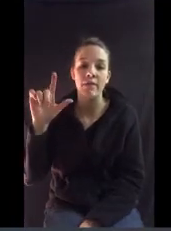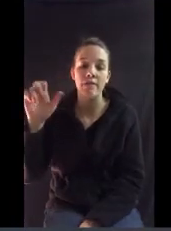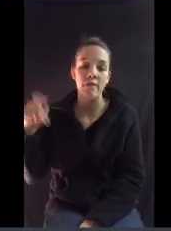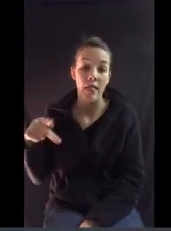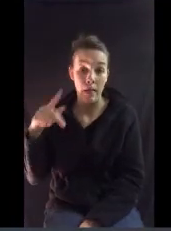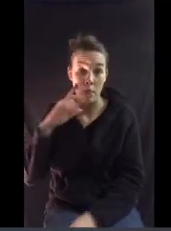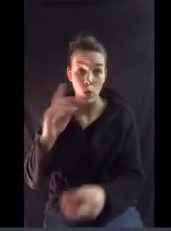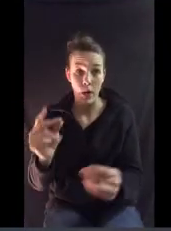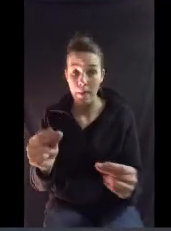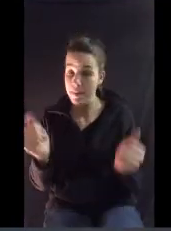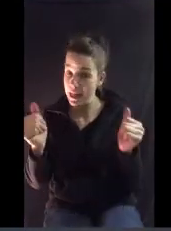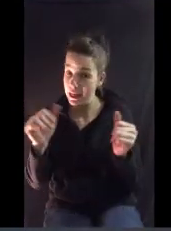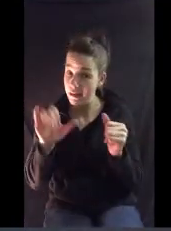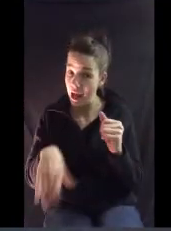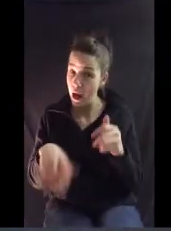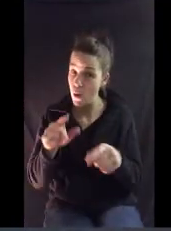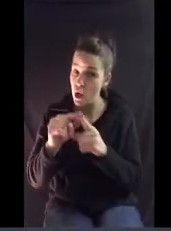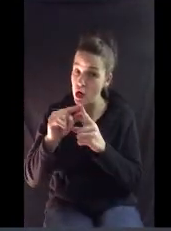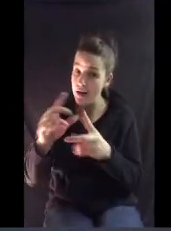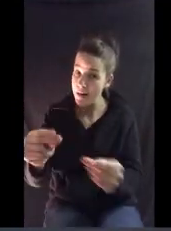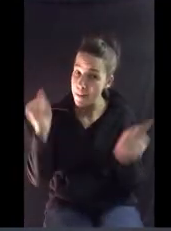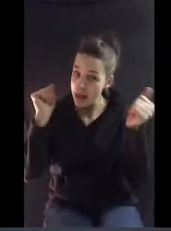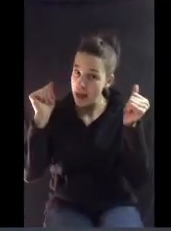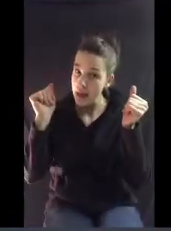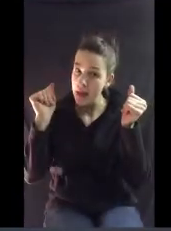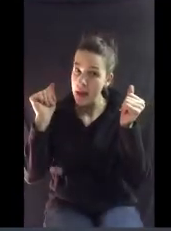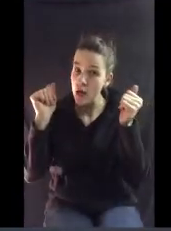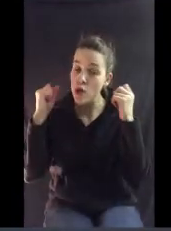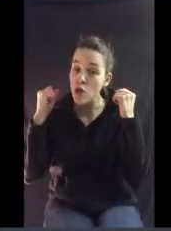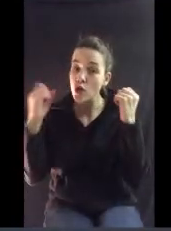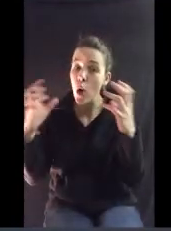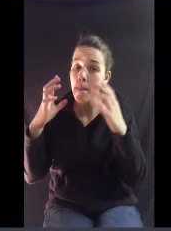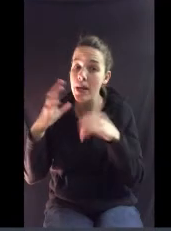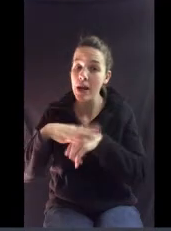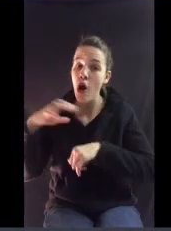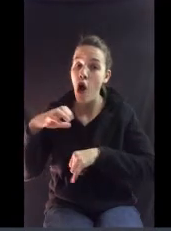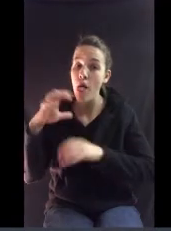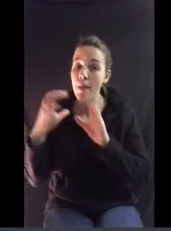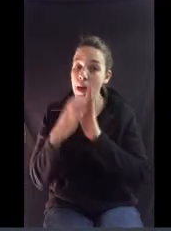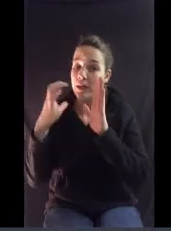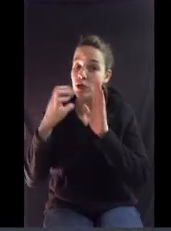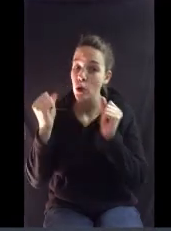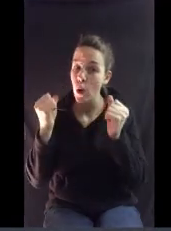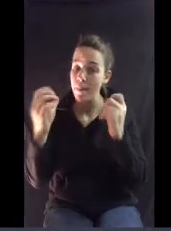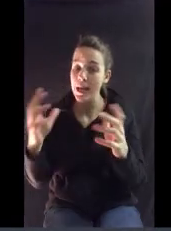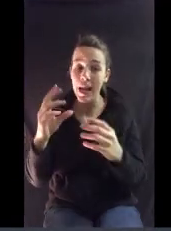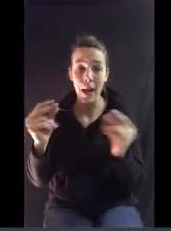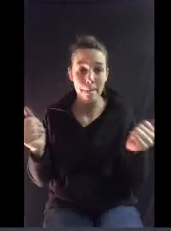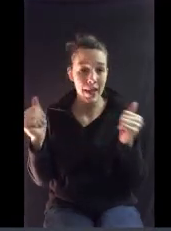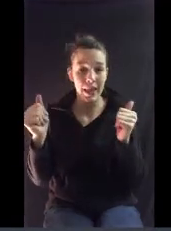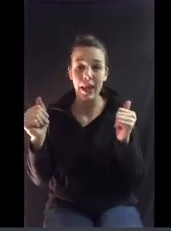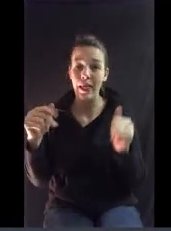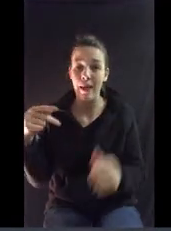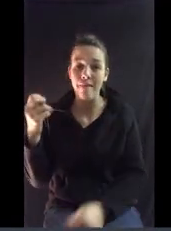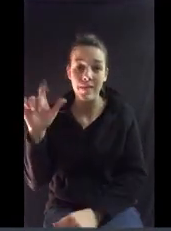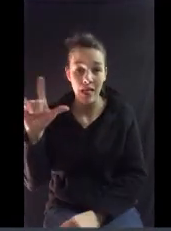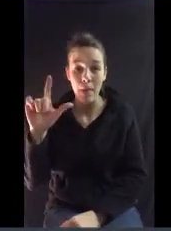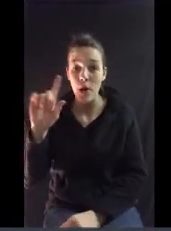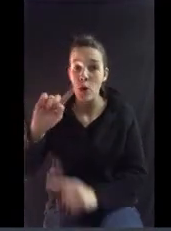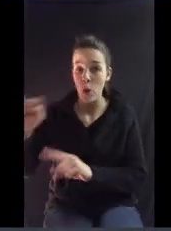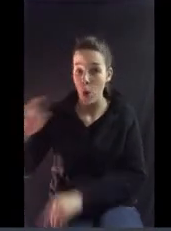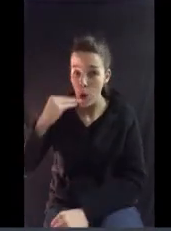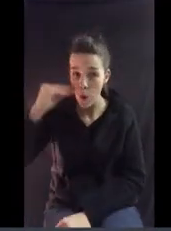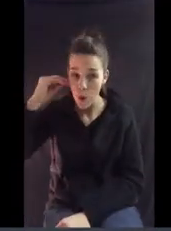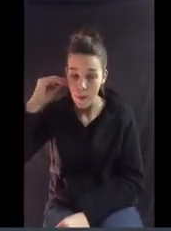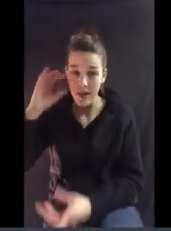to Philip, who immediately, and that word immediately is found in so many of those call passages,